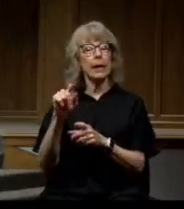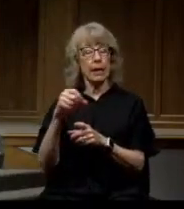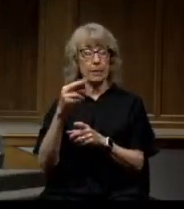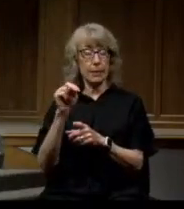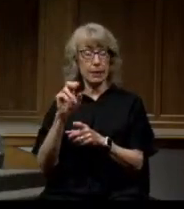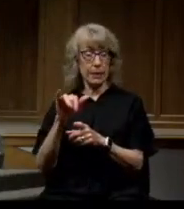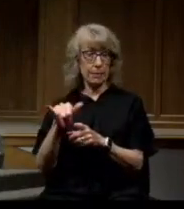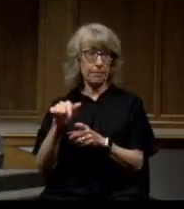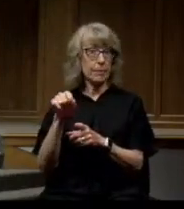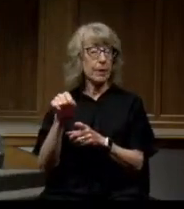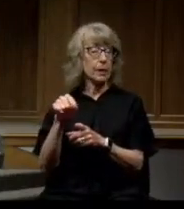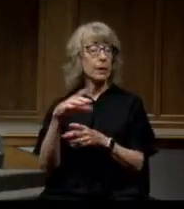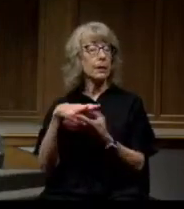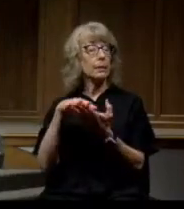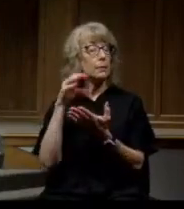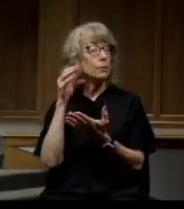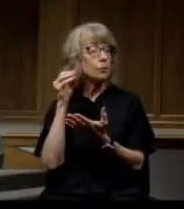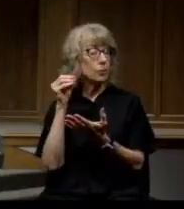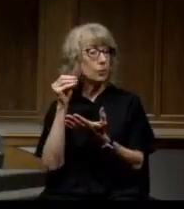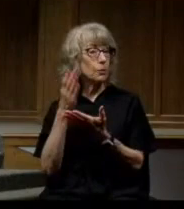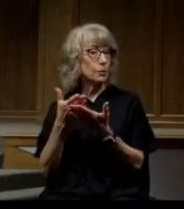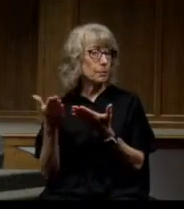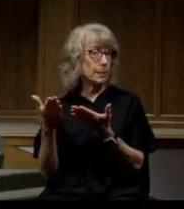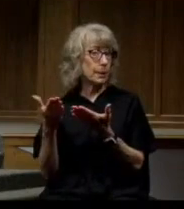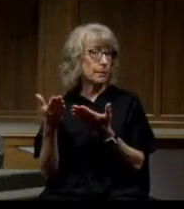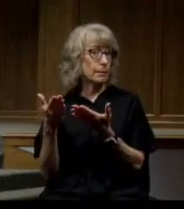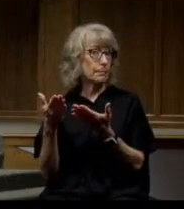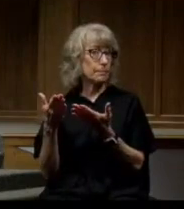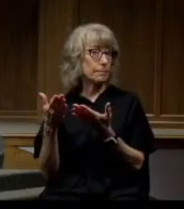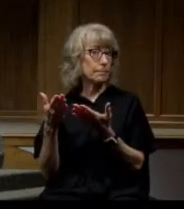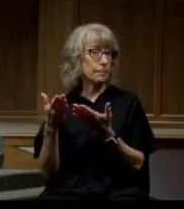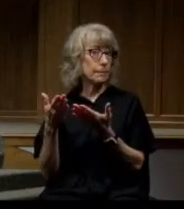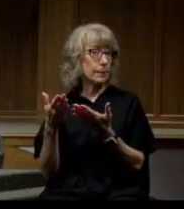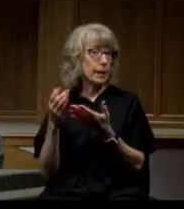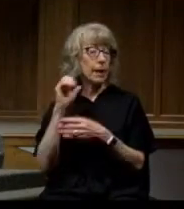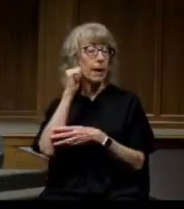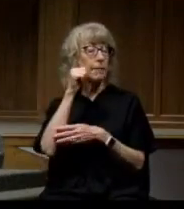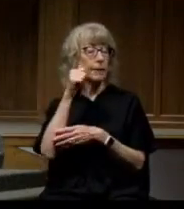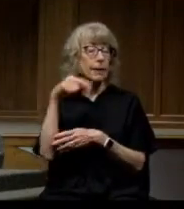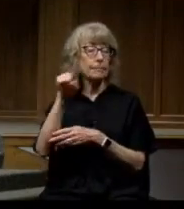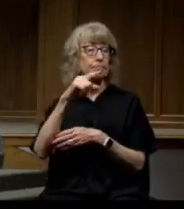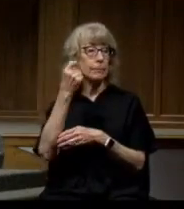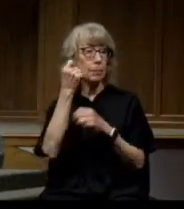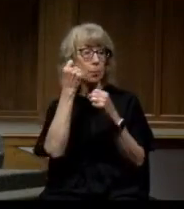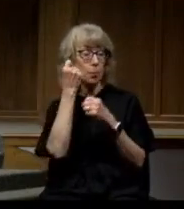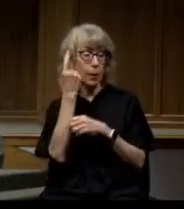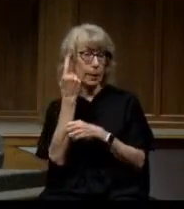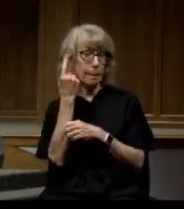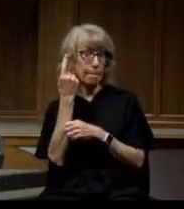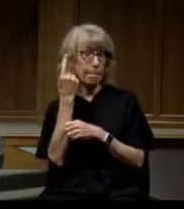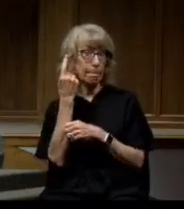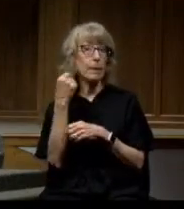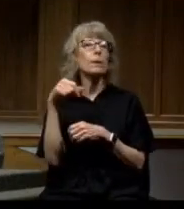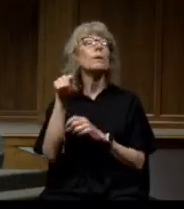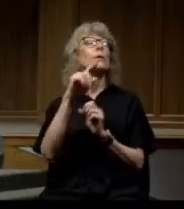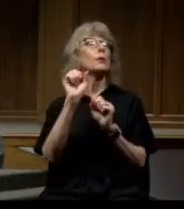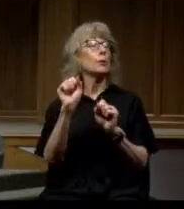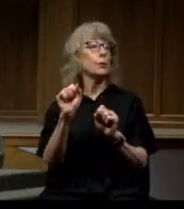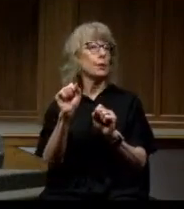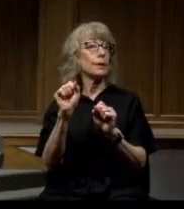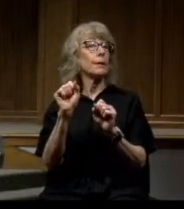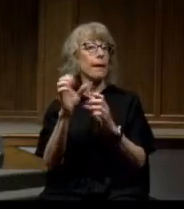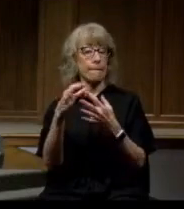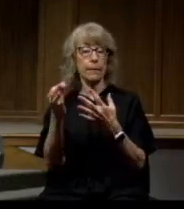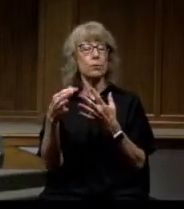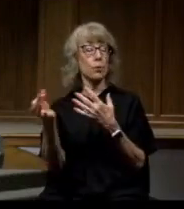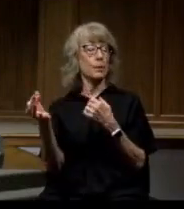The thing he had learned was this: every day when you wake up, you have a choice. You can choose to engage